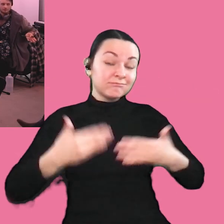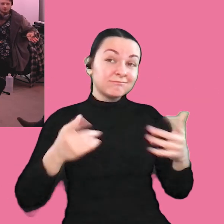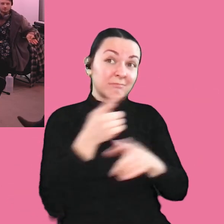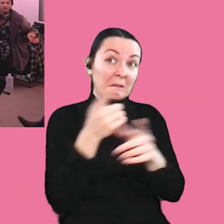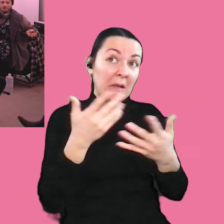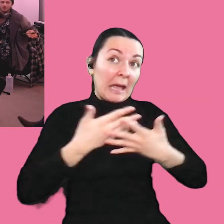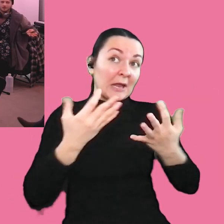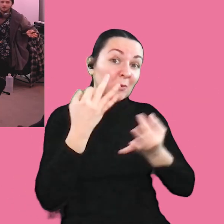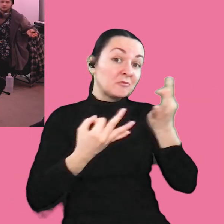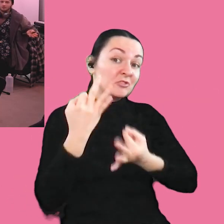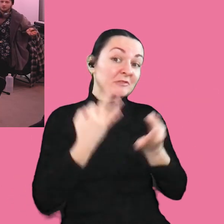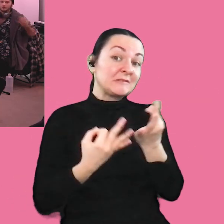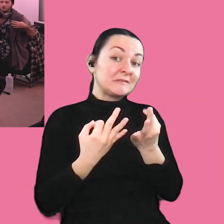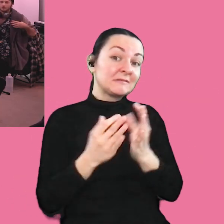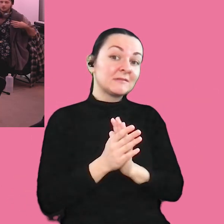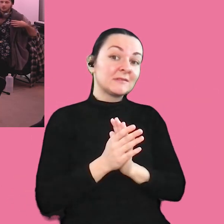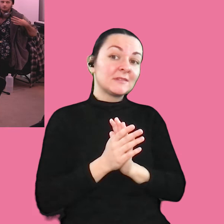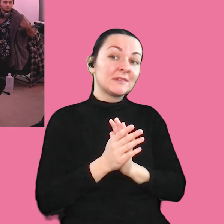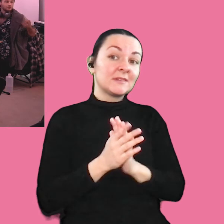has any questions.